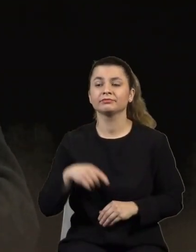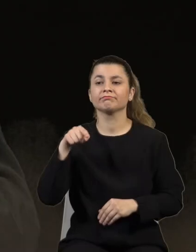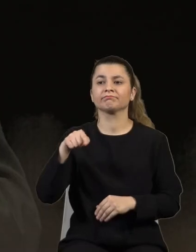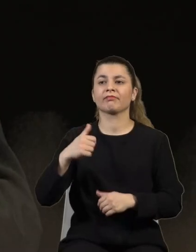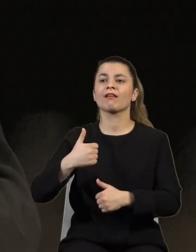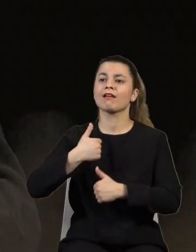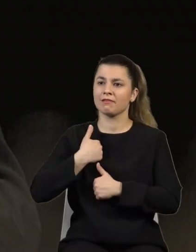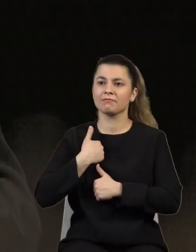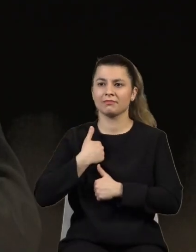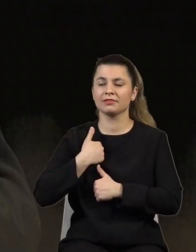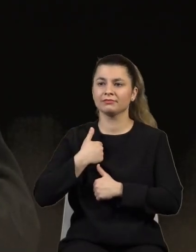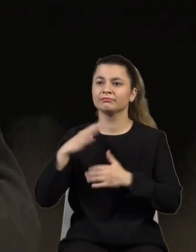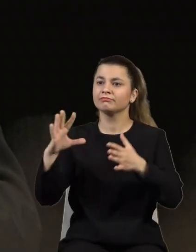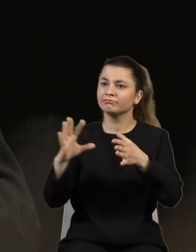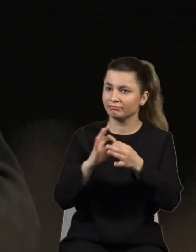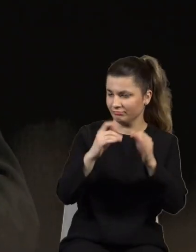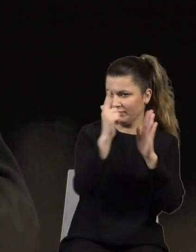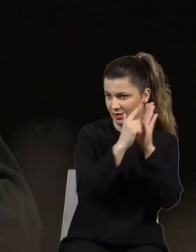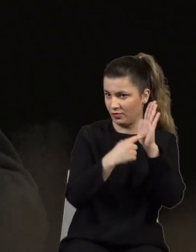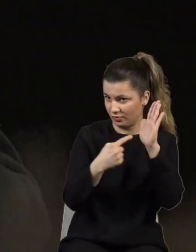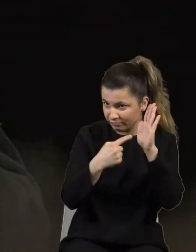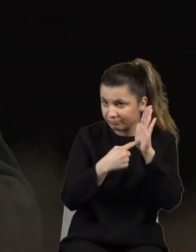say that we would like a military Schengen.